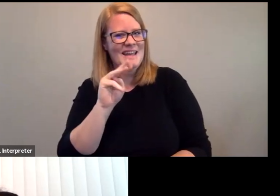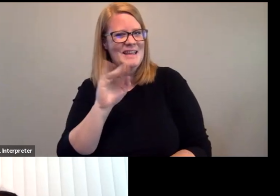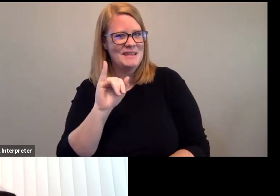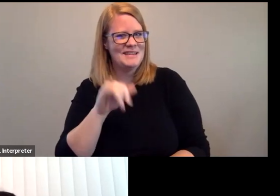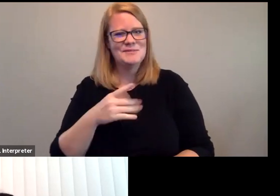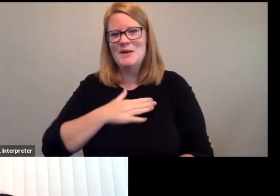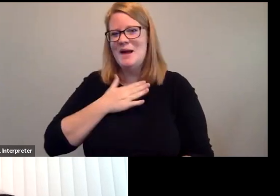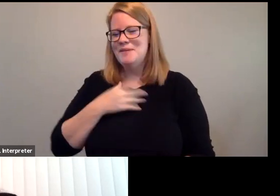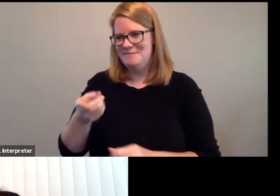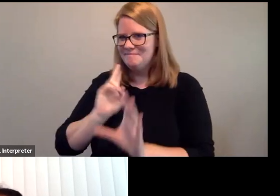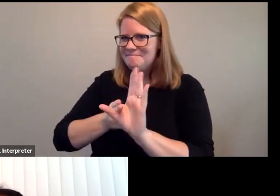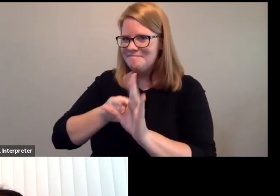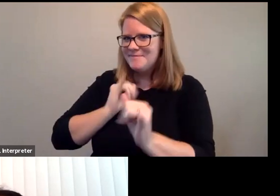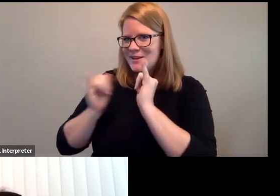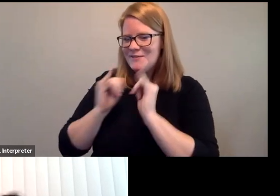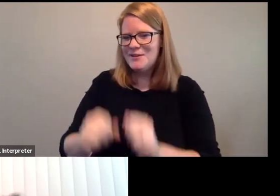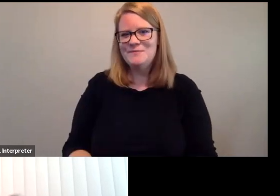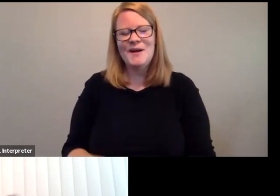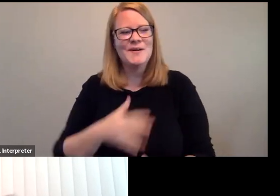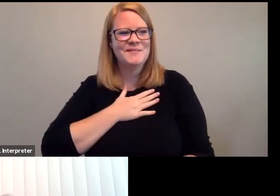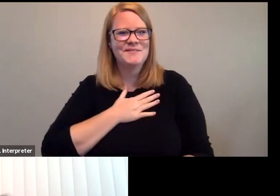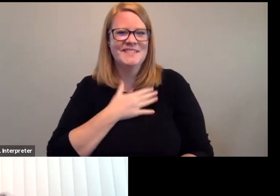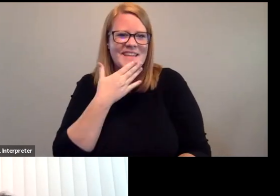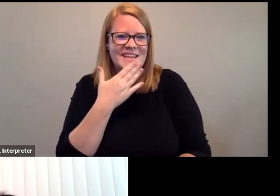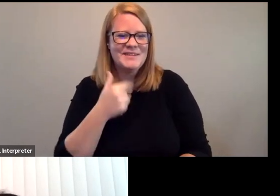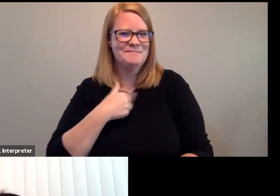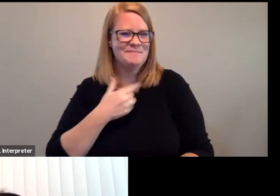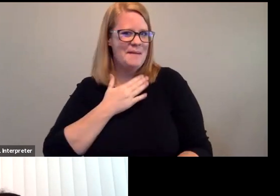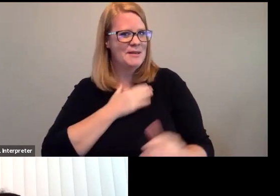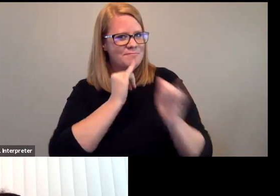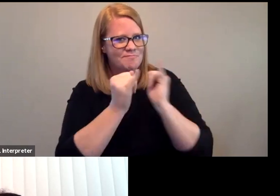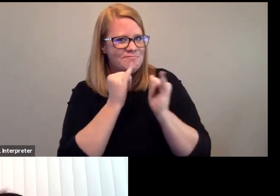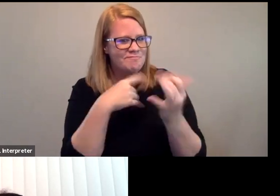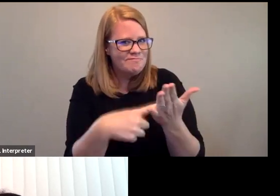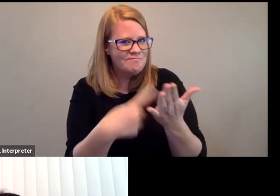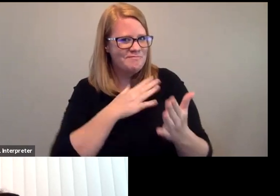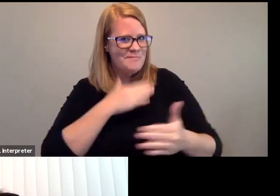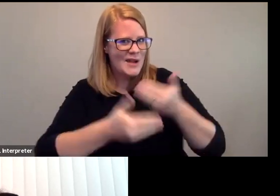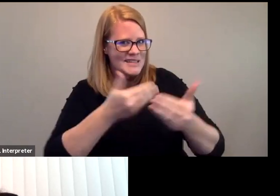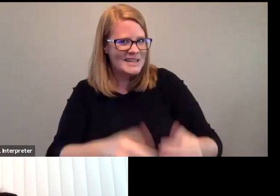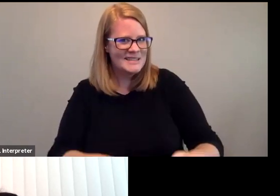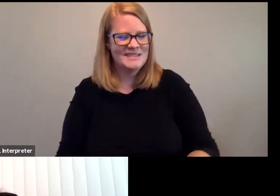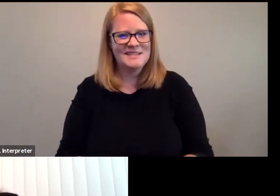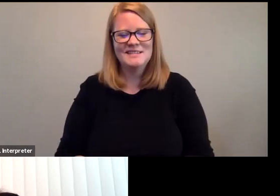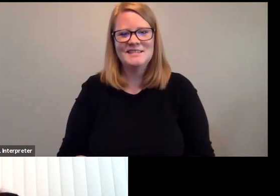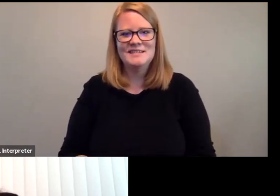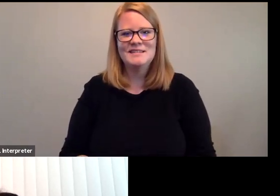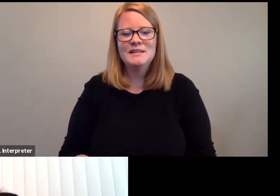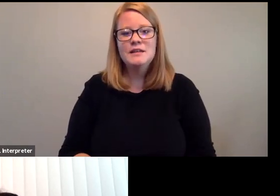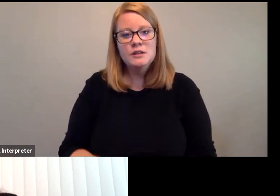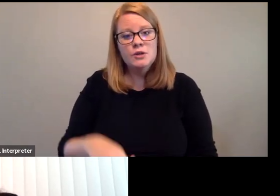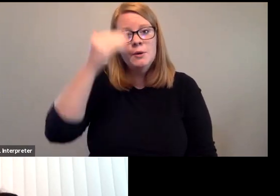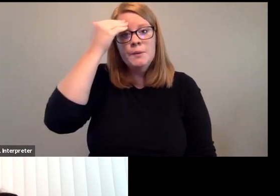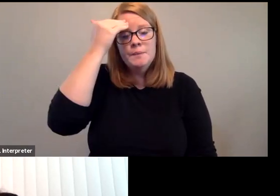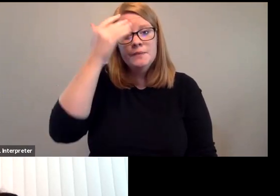here. Aw, thank you. I'm so glad to be here. Good. So we know that, you know, in a couple weeks or maybe less, you will be